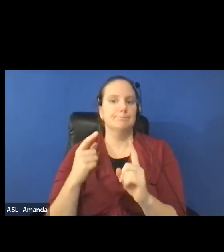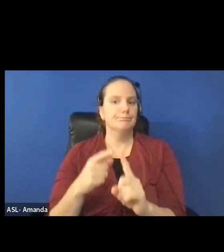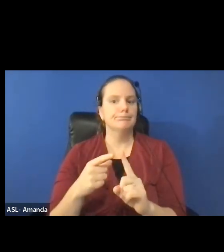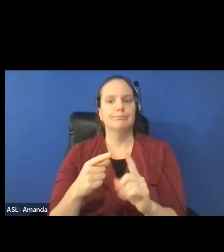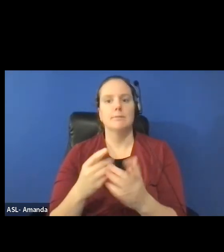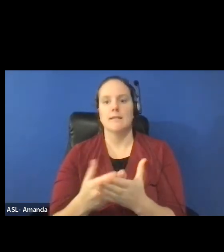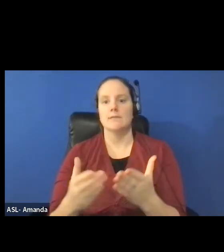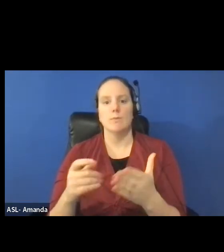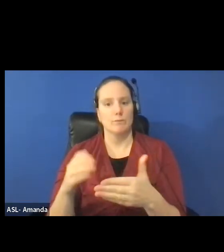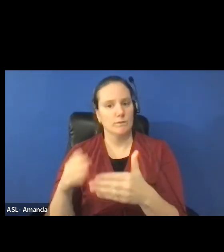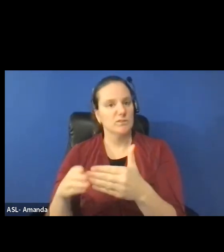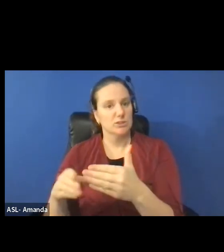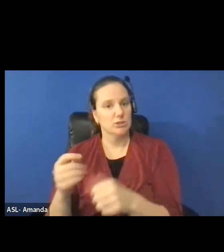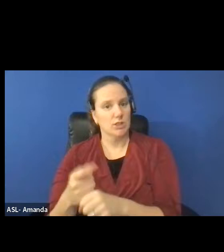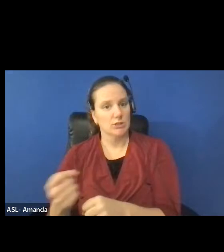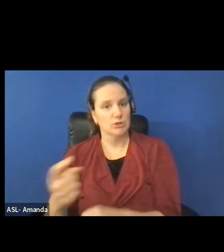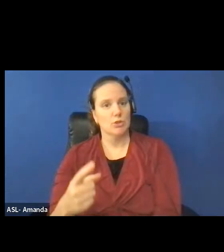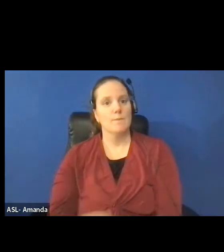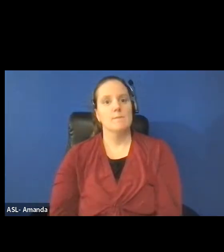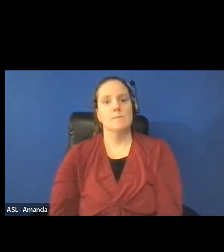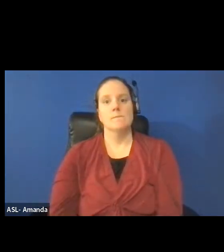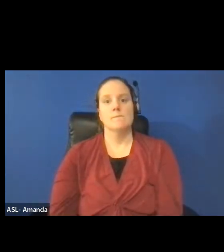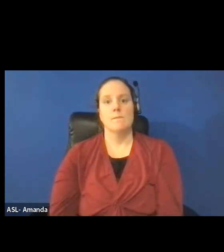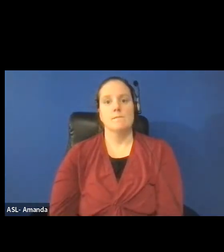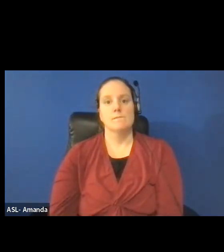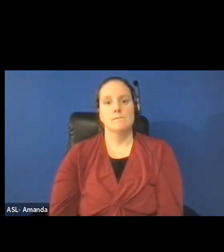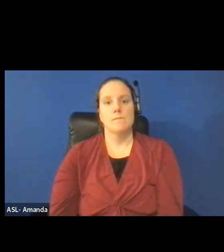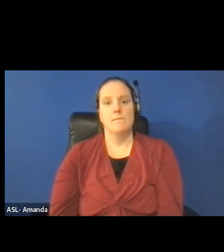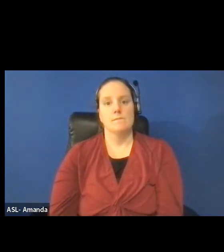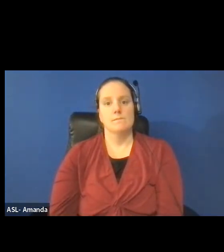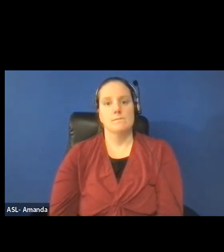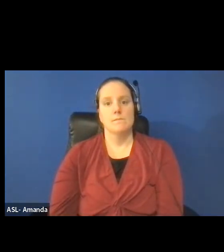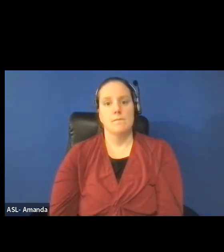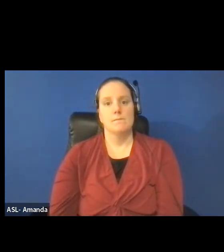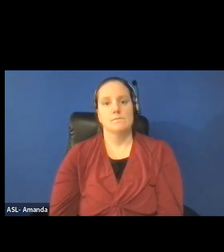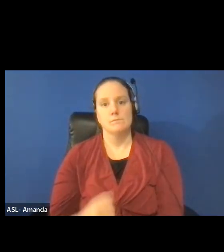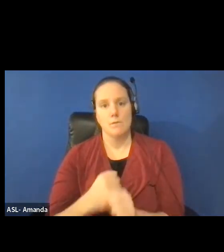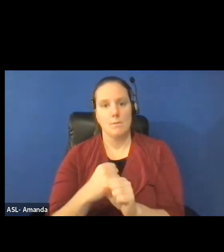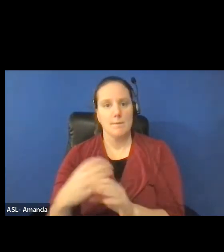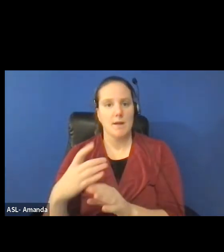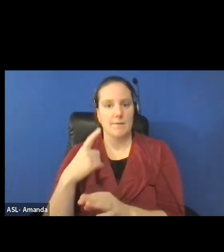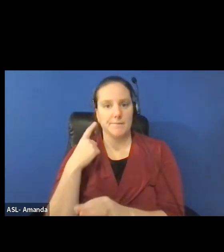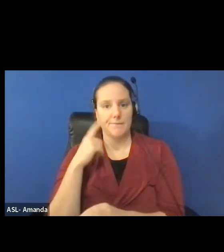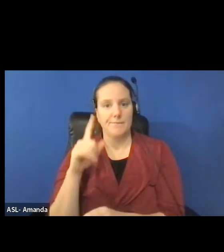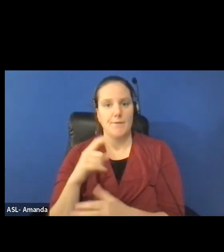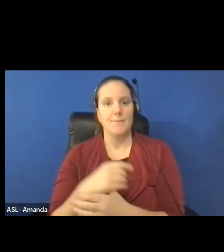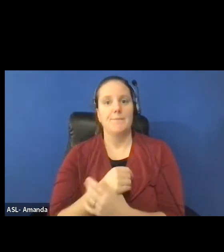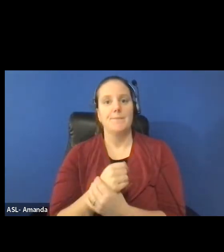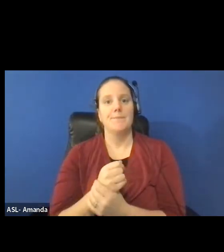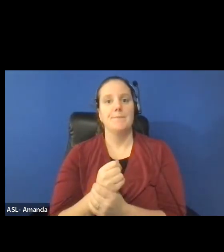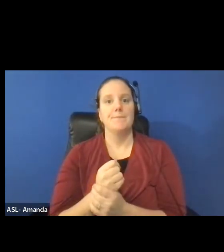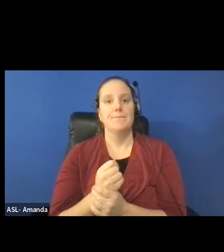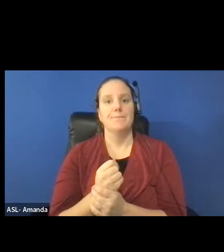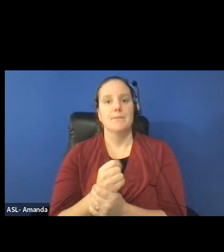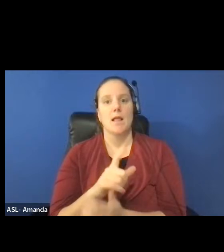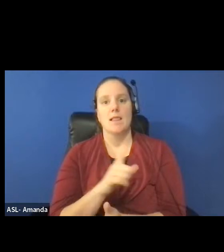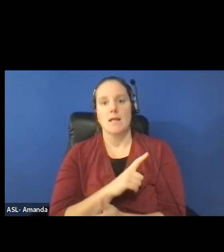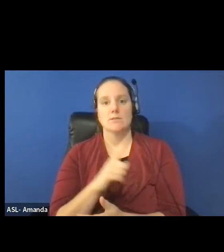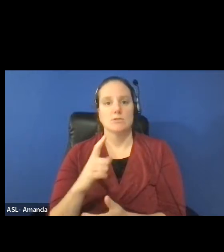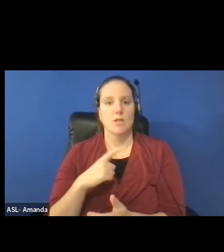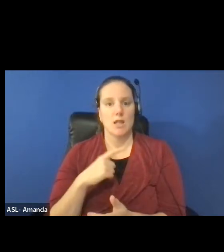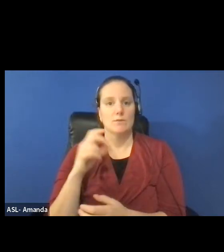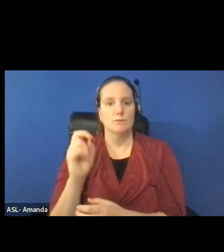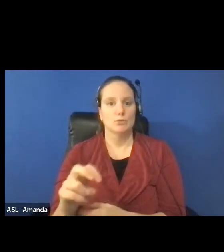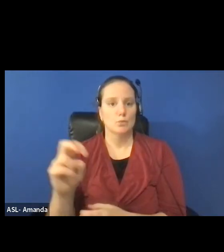get done next year. So we are preparing for a legislative